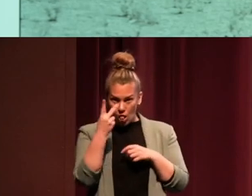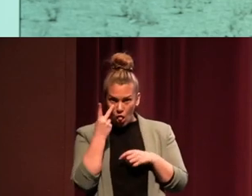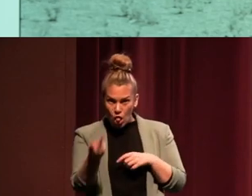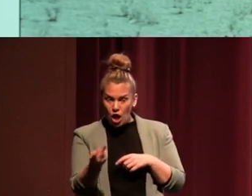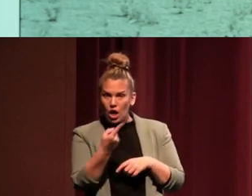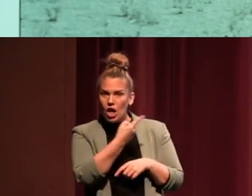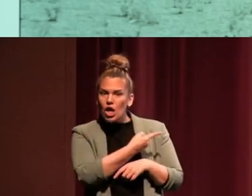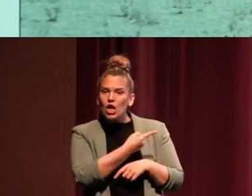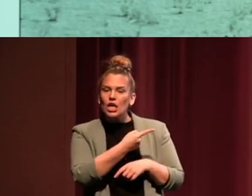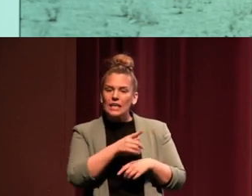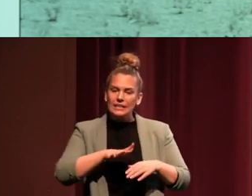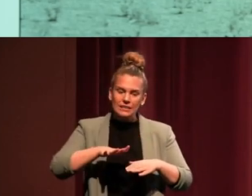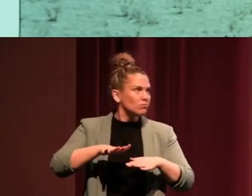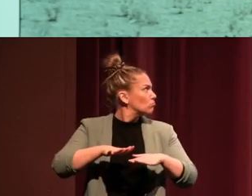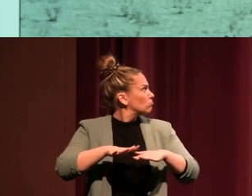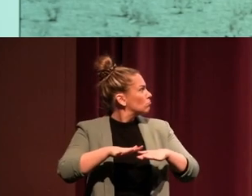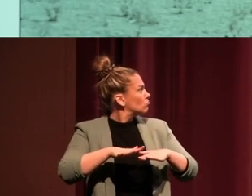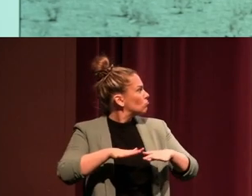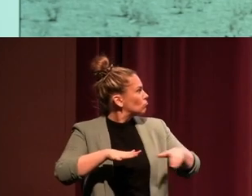the surface here,